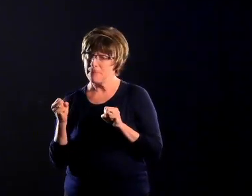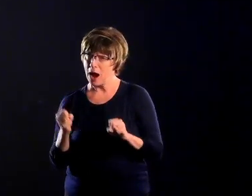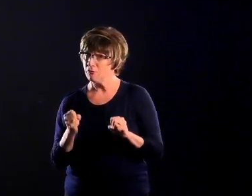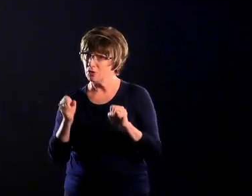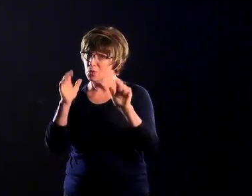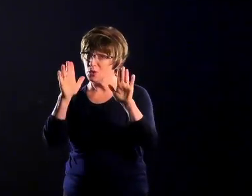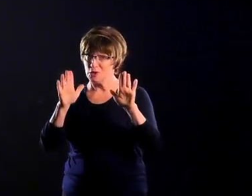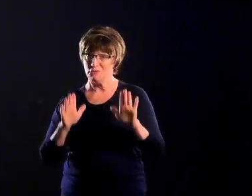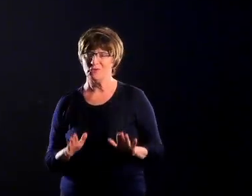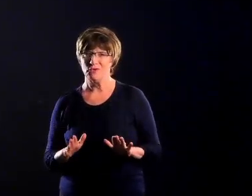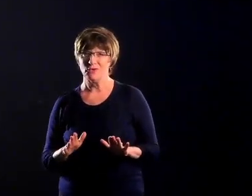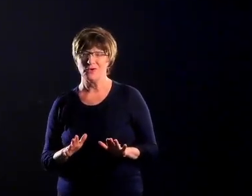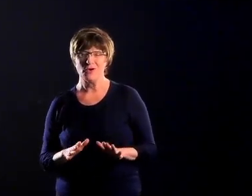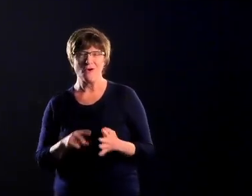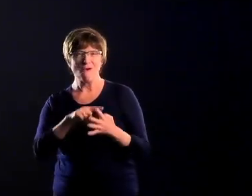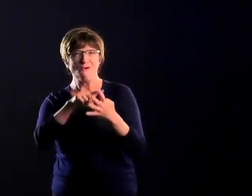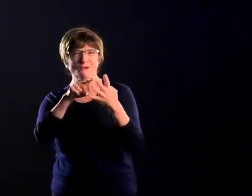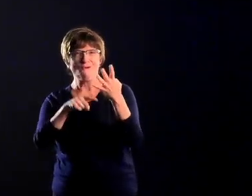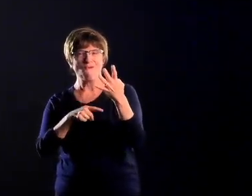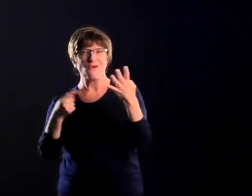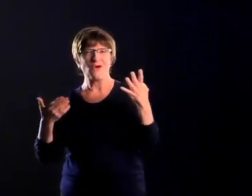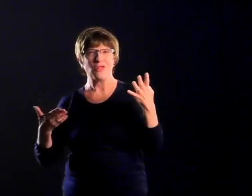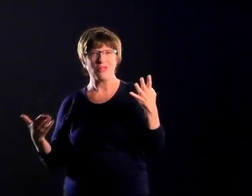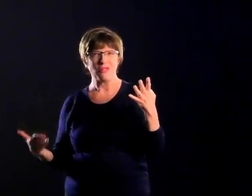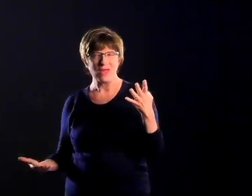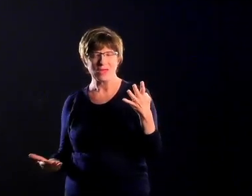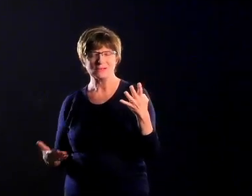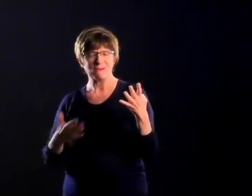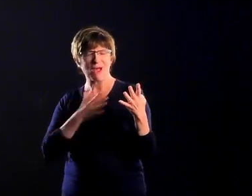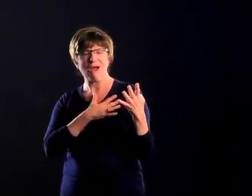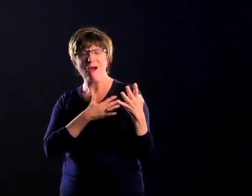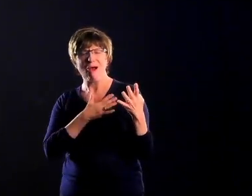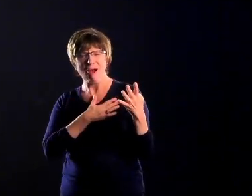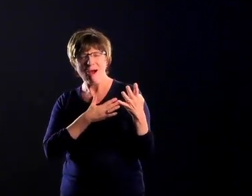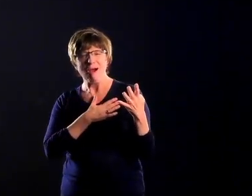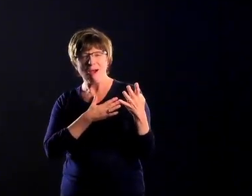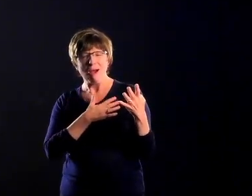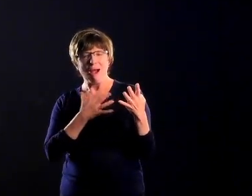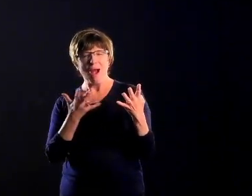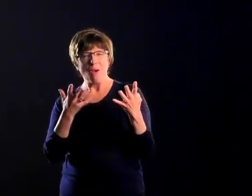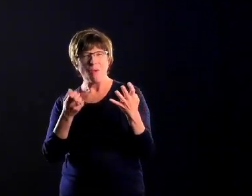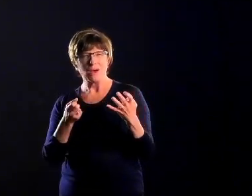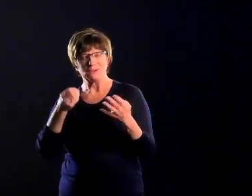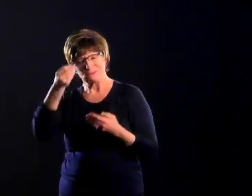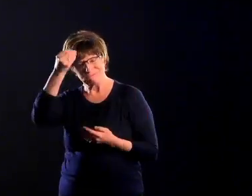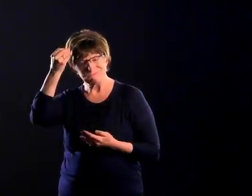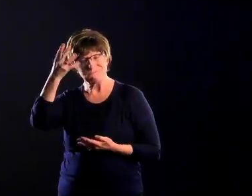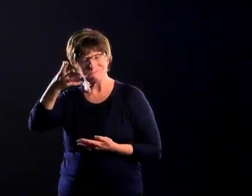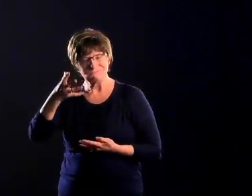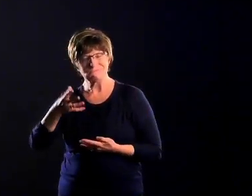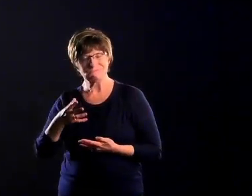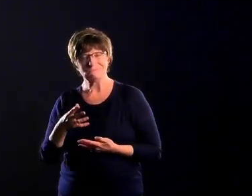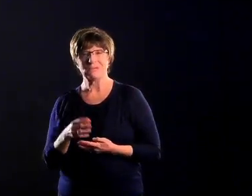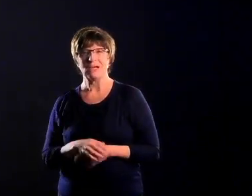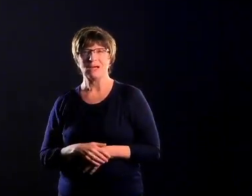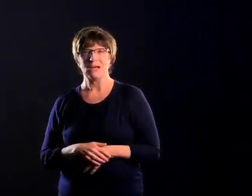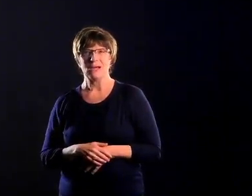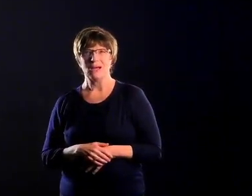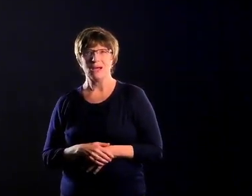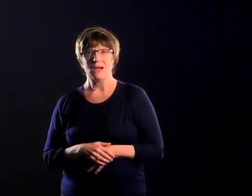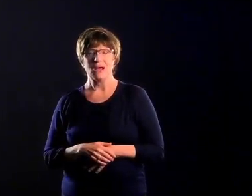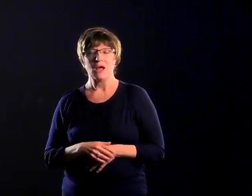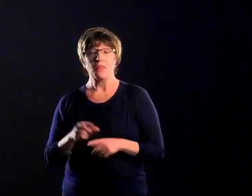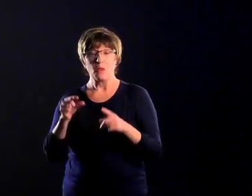wonderful, the four things that just are upon my heart that I would like to leave with you regarding the word of God and regarding